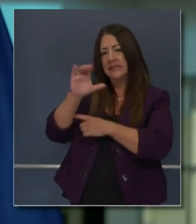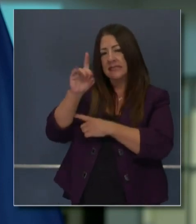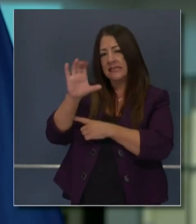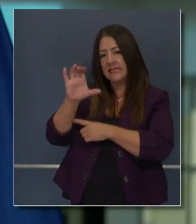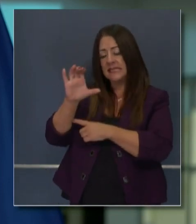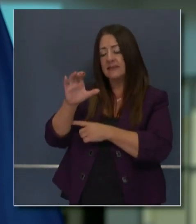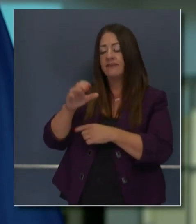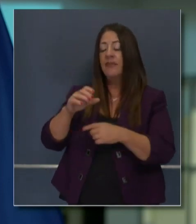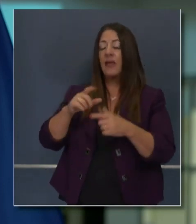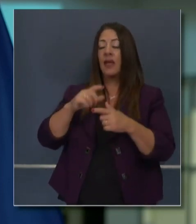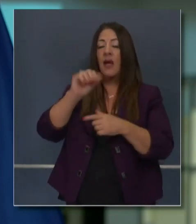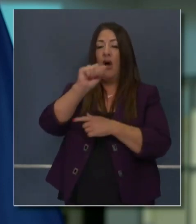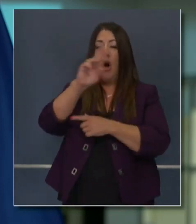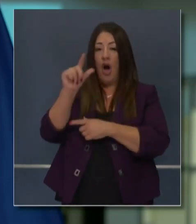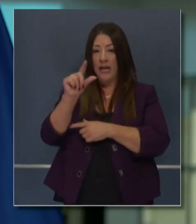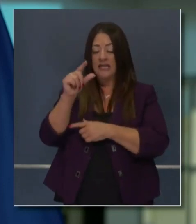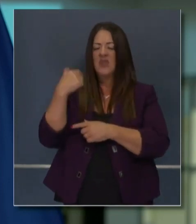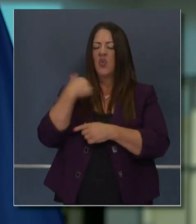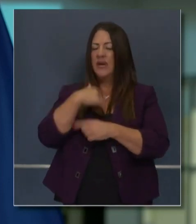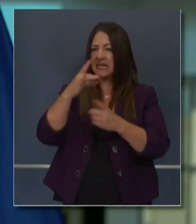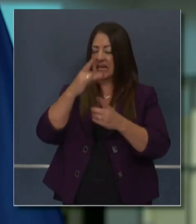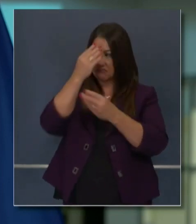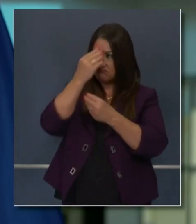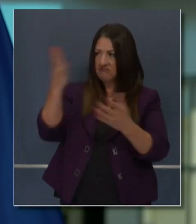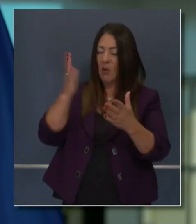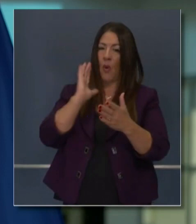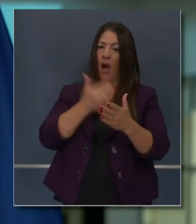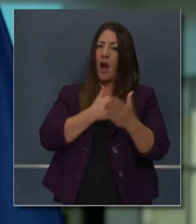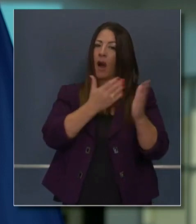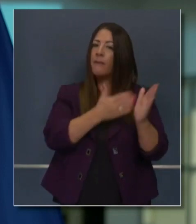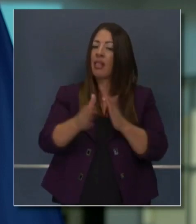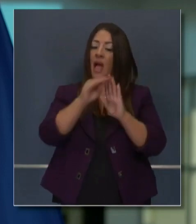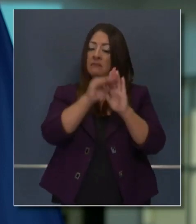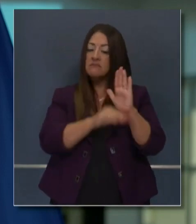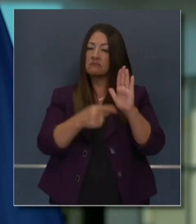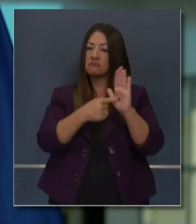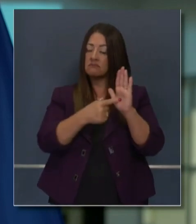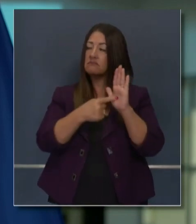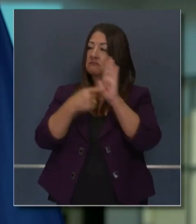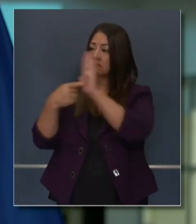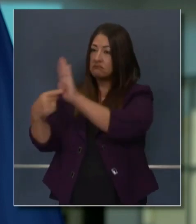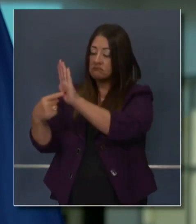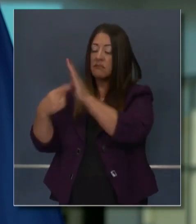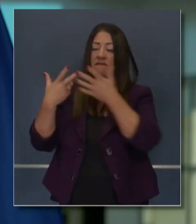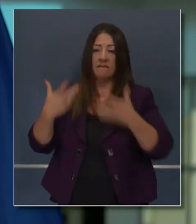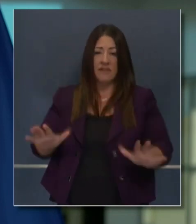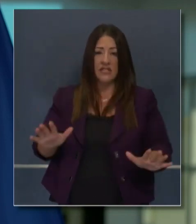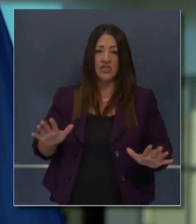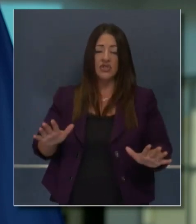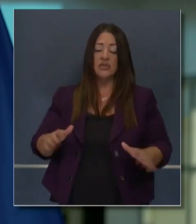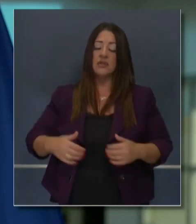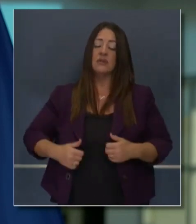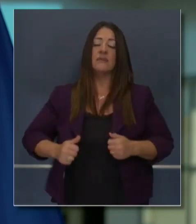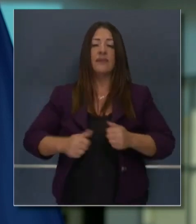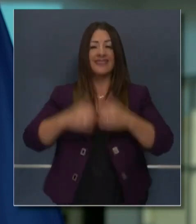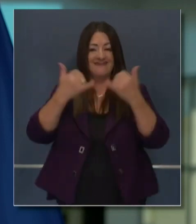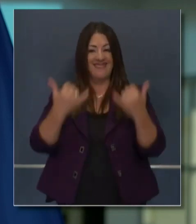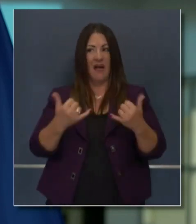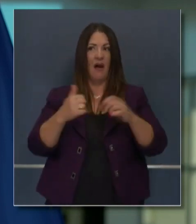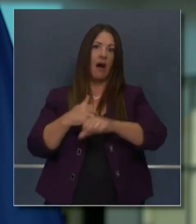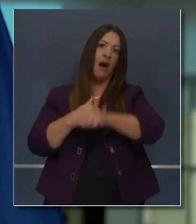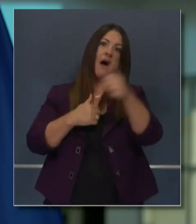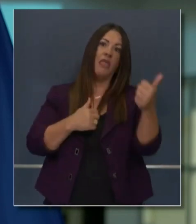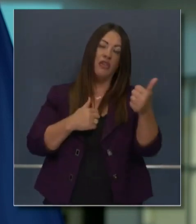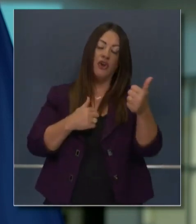We put out a very detailed and comprehensive plan, one of the most robust plans in this country, and now we have governors from around